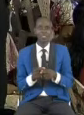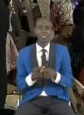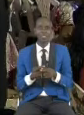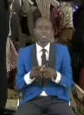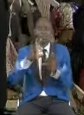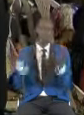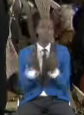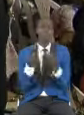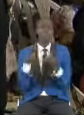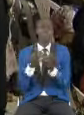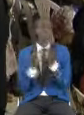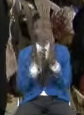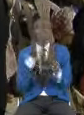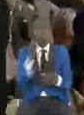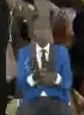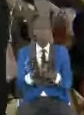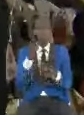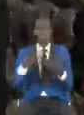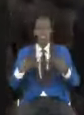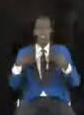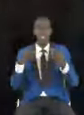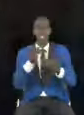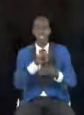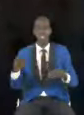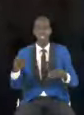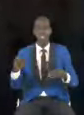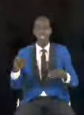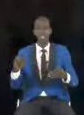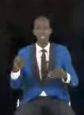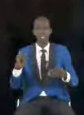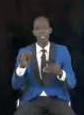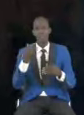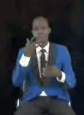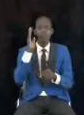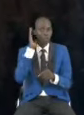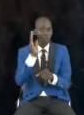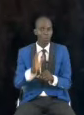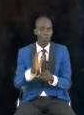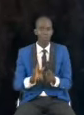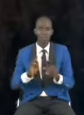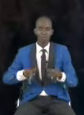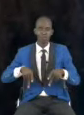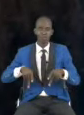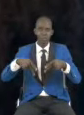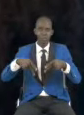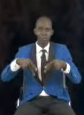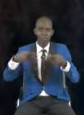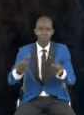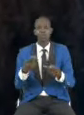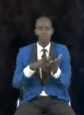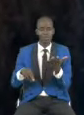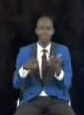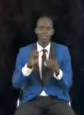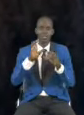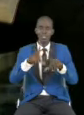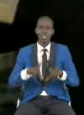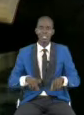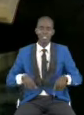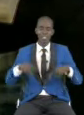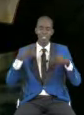The healing covenant will produce results in your life in